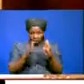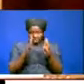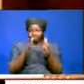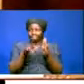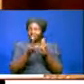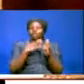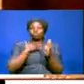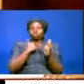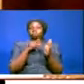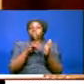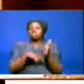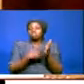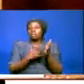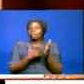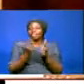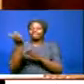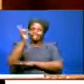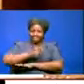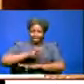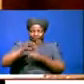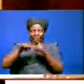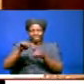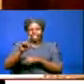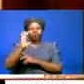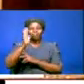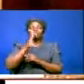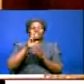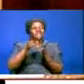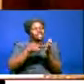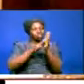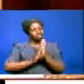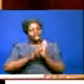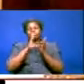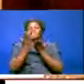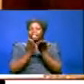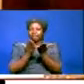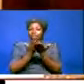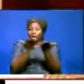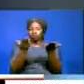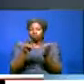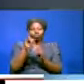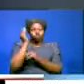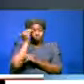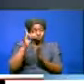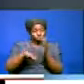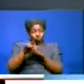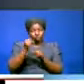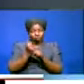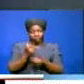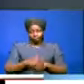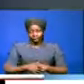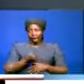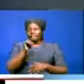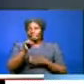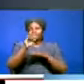wants the day he will require to be served by you, you will know what you are doing. Ibada hiyo ilihudhuriwa